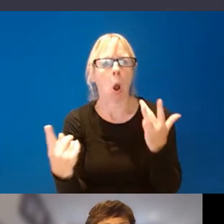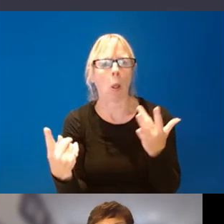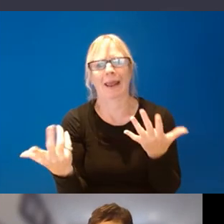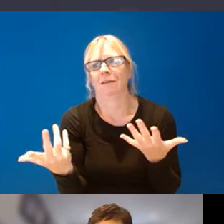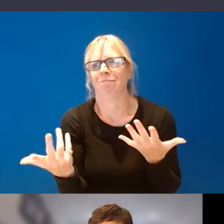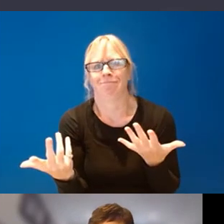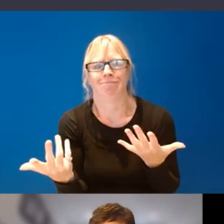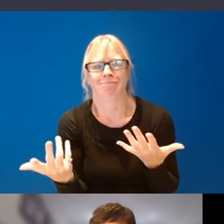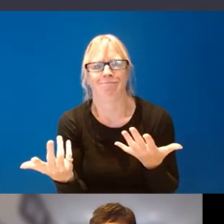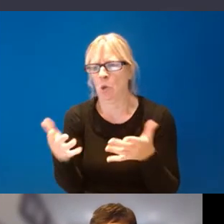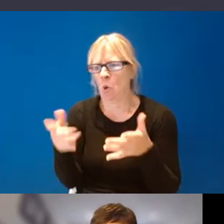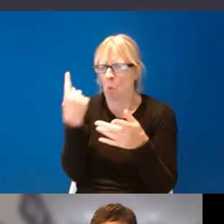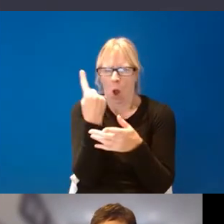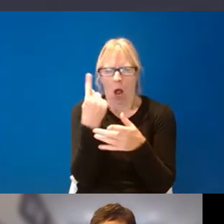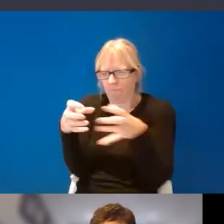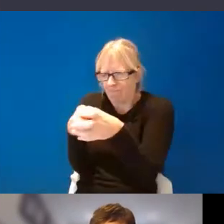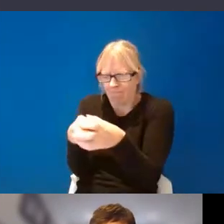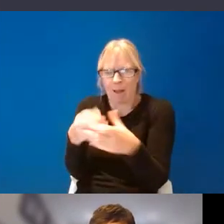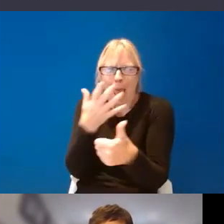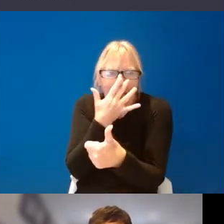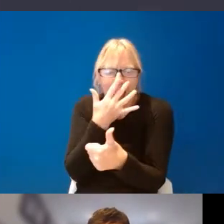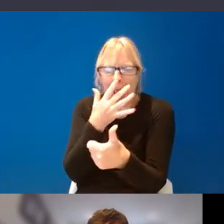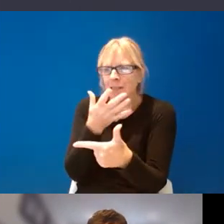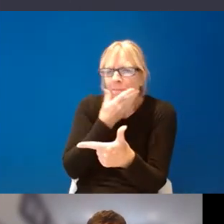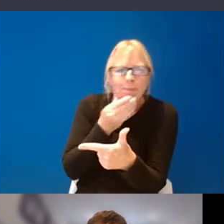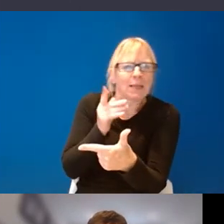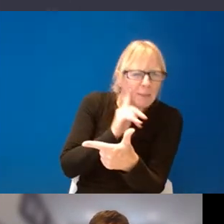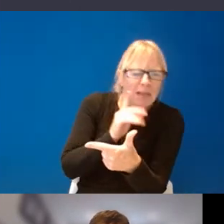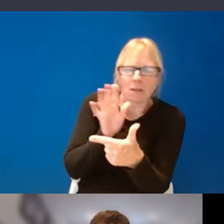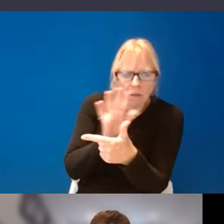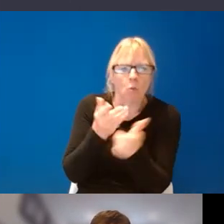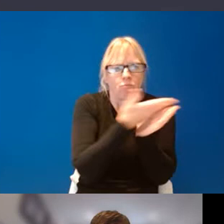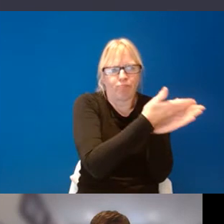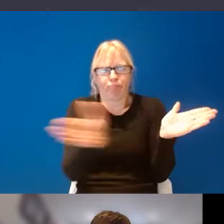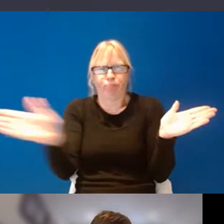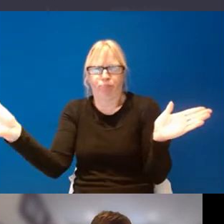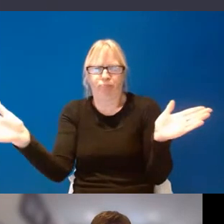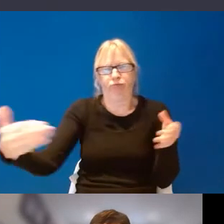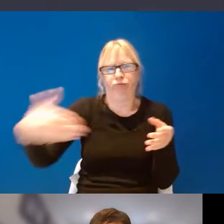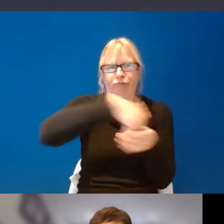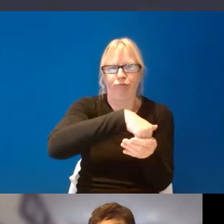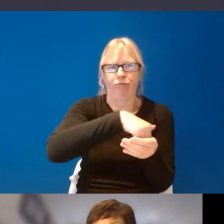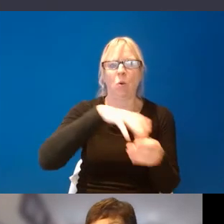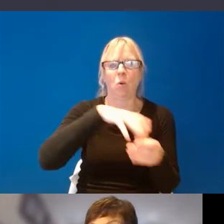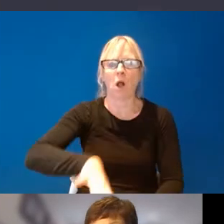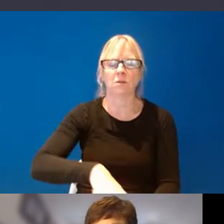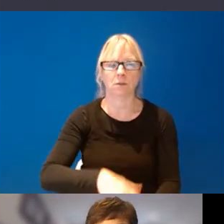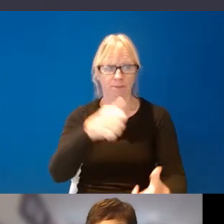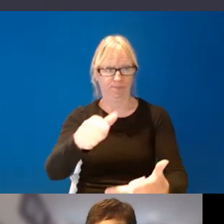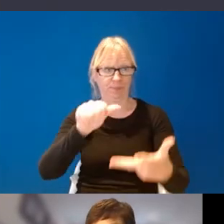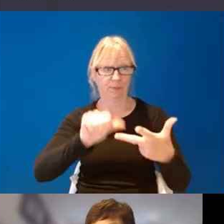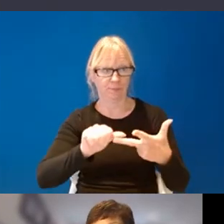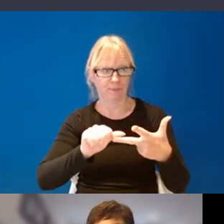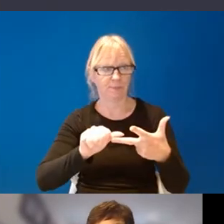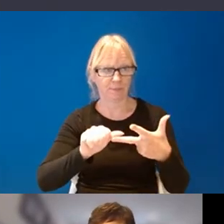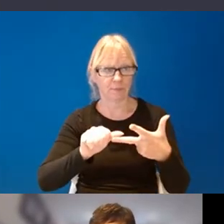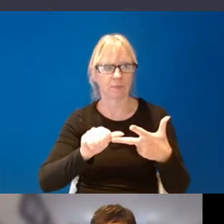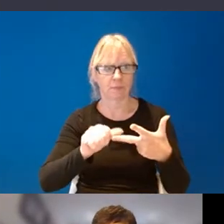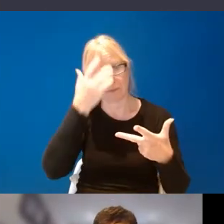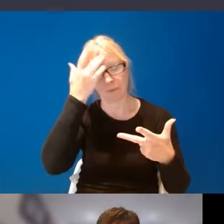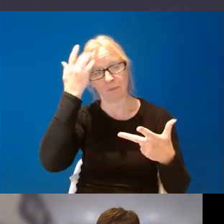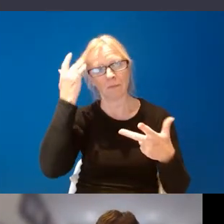really important that we see this. Thank you. Okay, let's move on to the next one. So how would you, and if you want to skip ahead on this, if you're